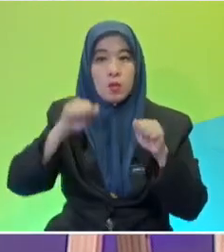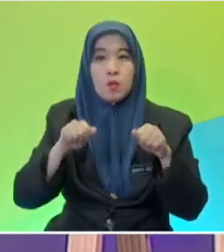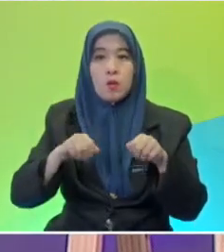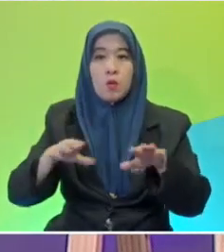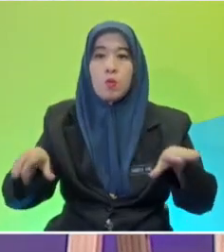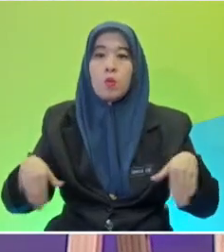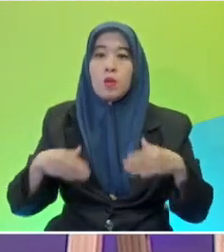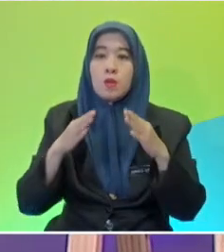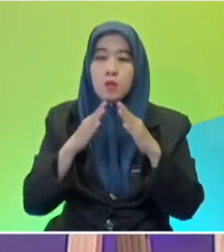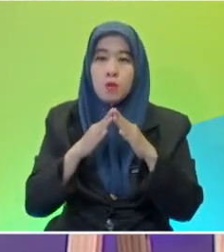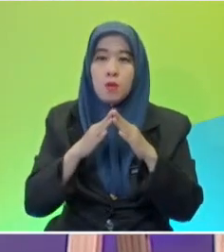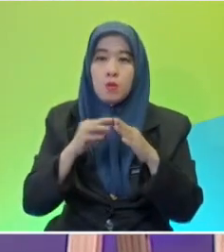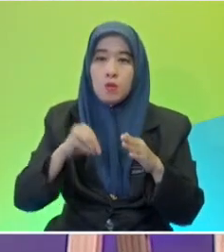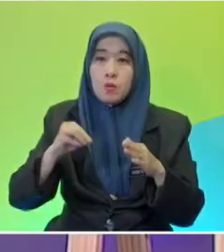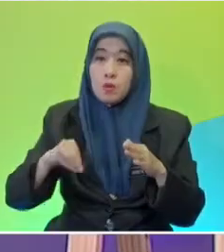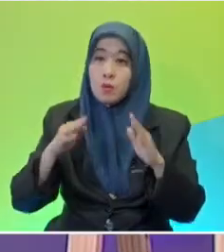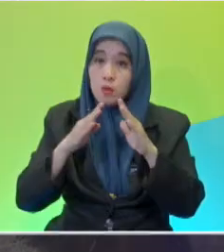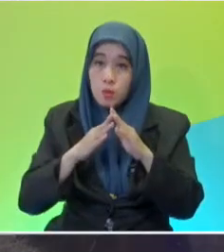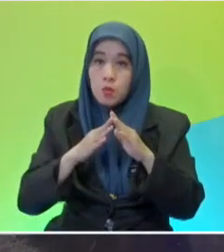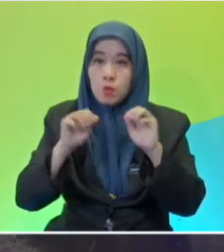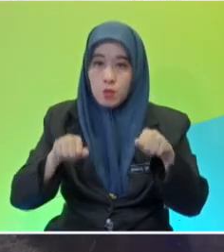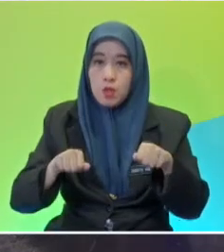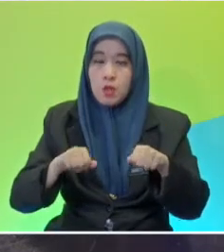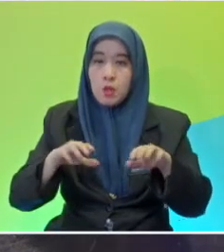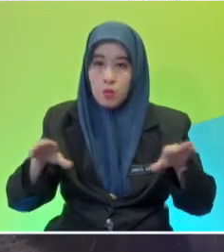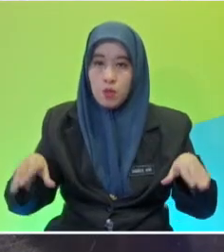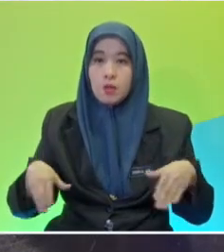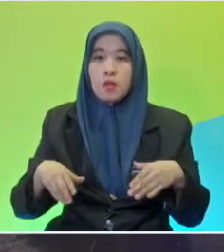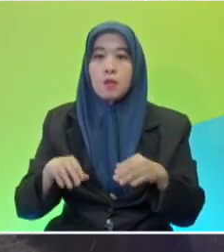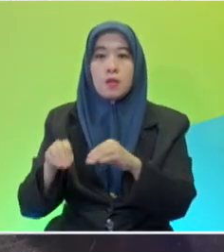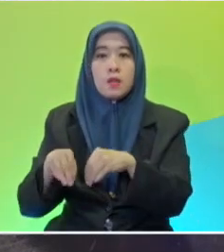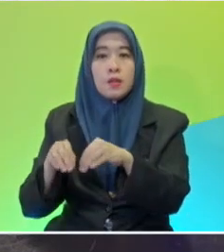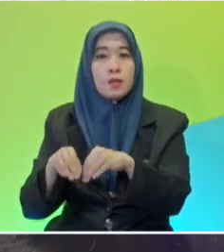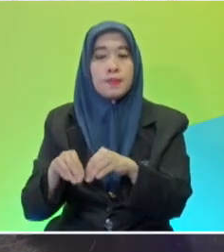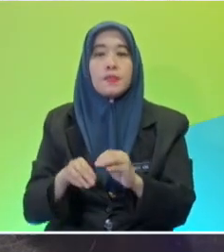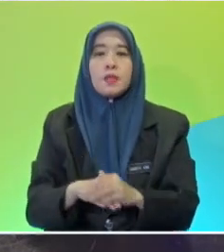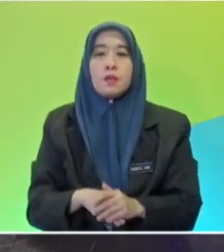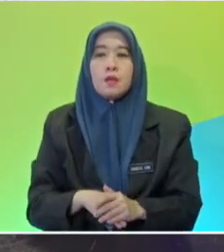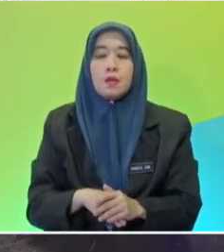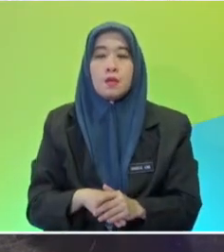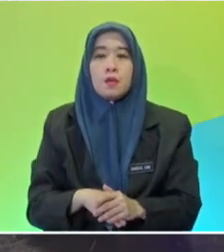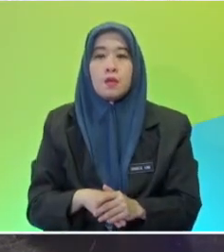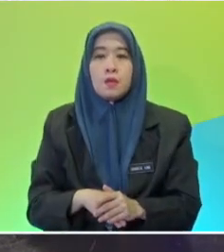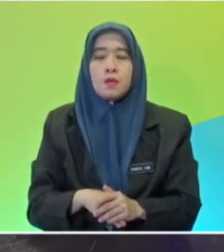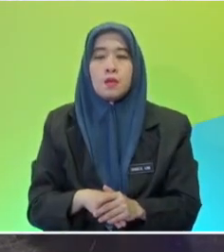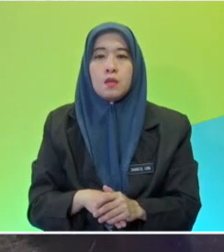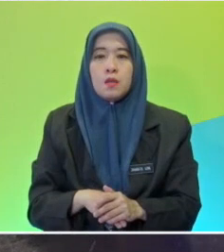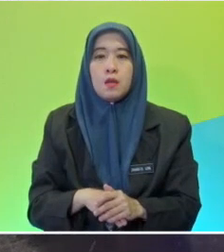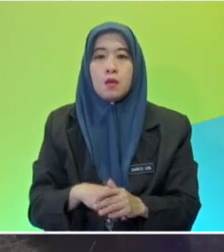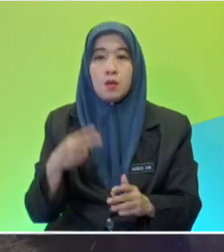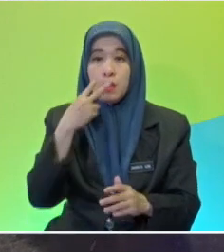as well, the students at home also can do this. Alright. Yes. So let us see this stages of plants growth. You see